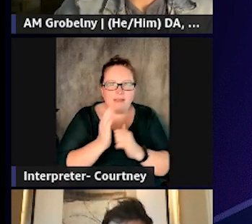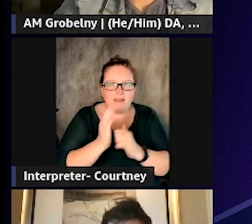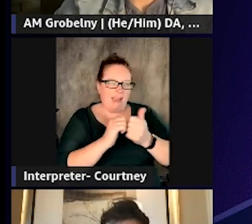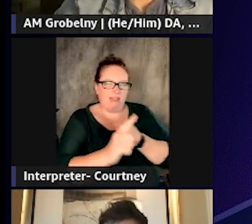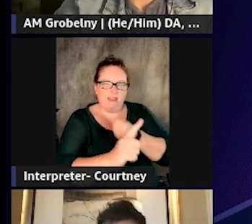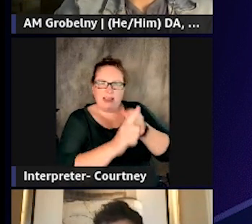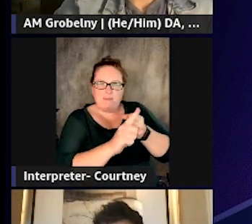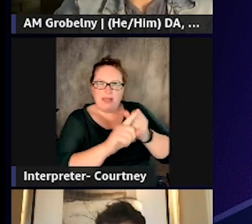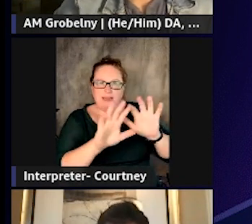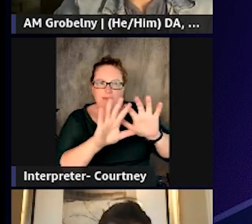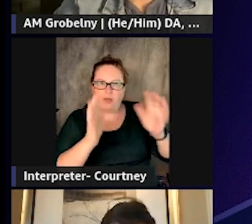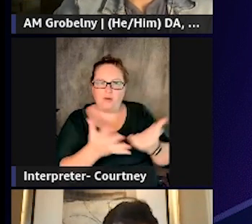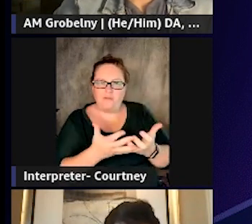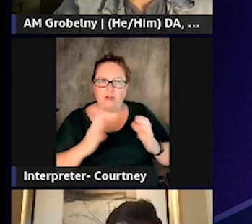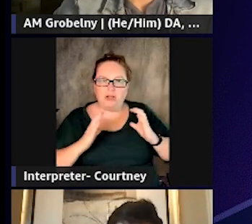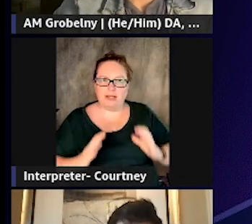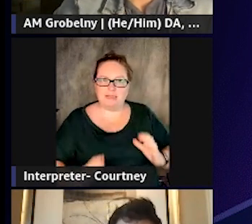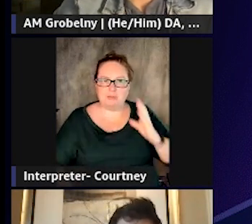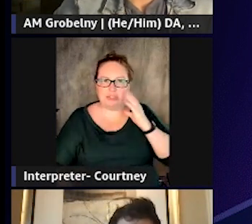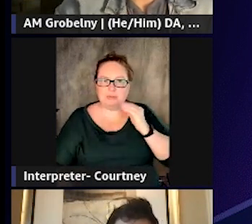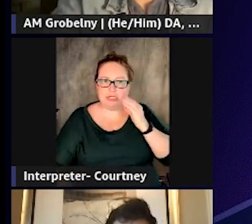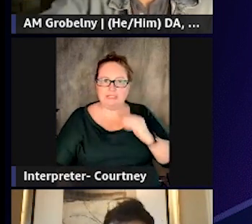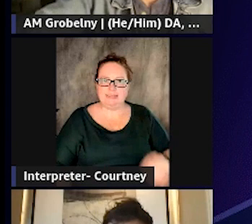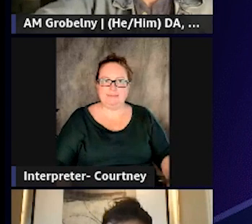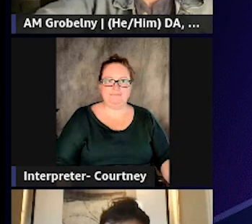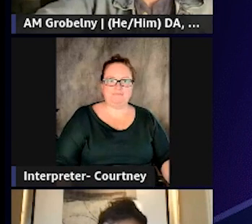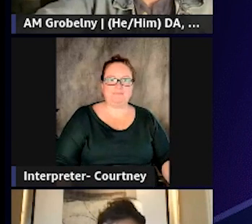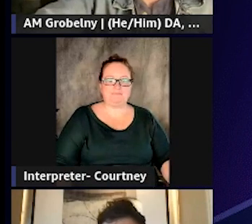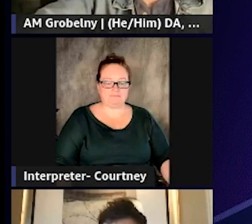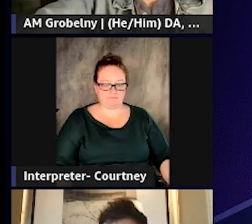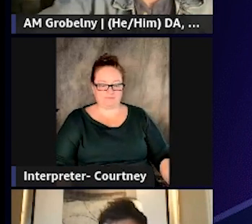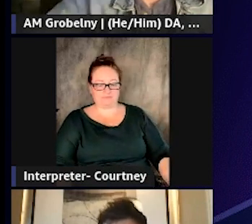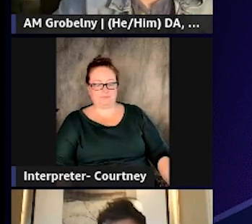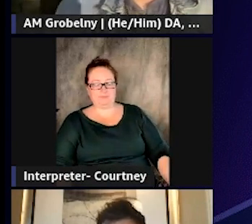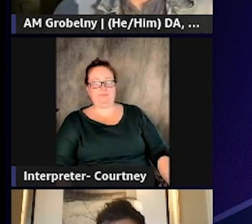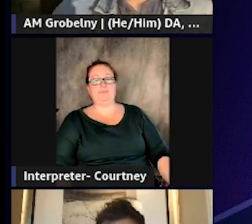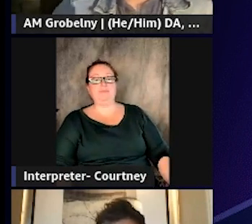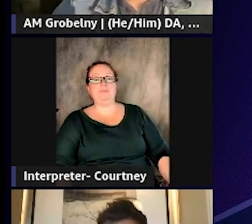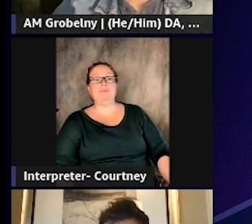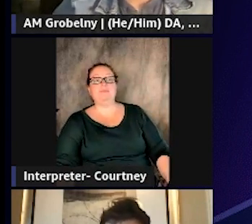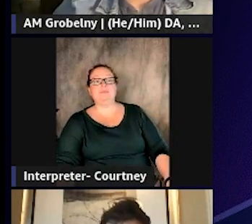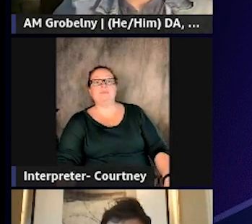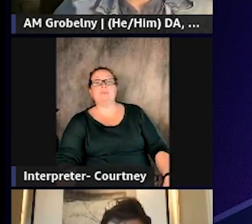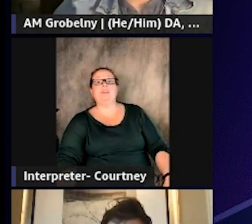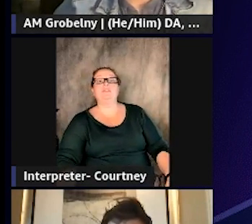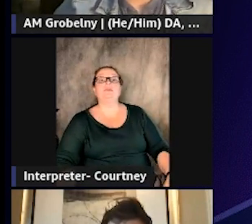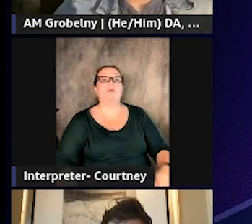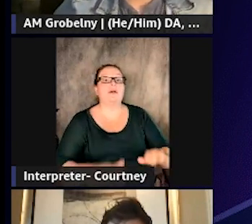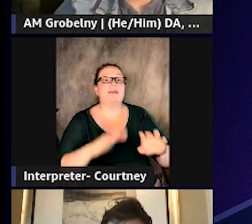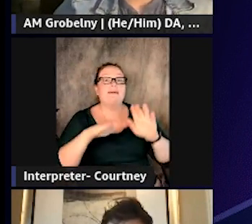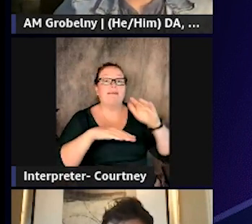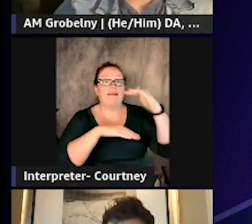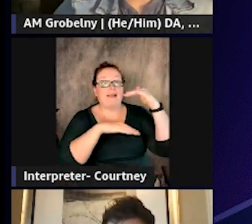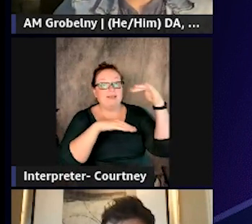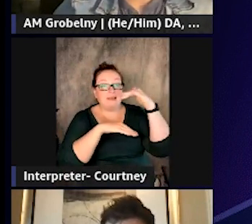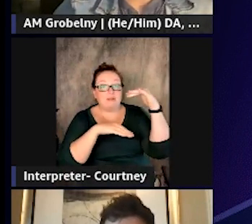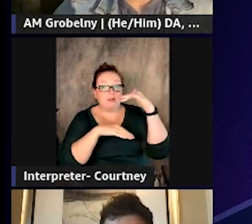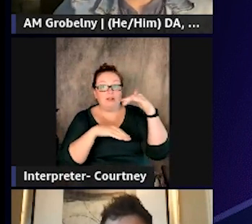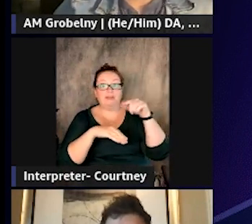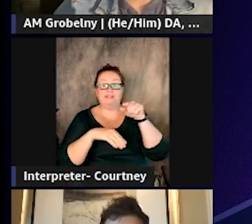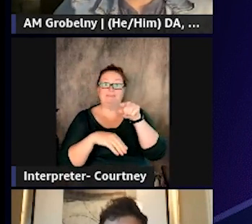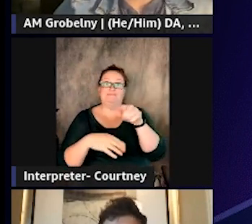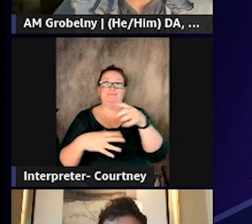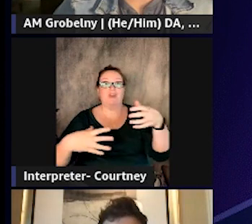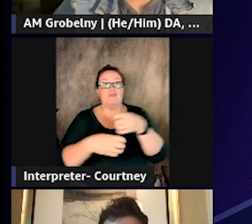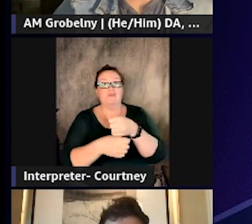overall customer experience. So at a very high level, this gives you an overview of what's available, what